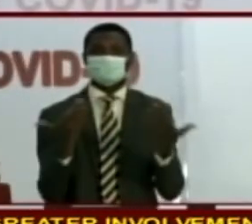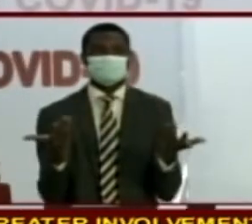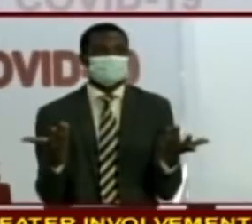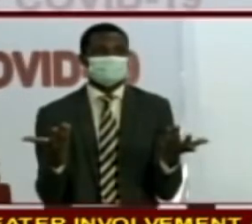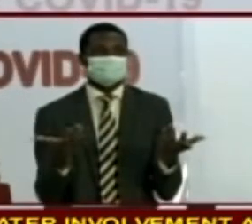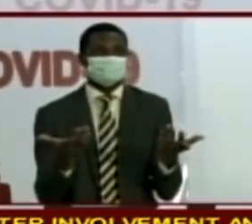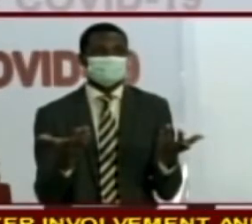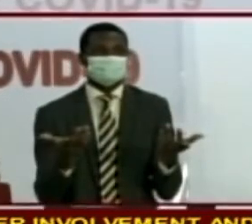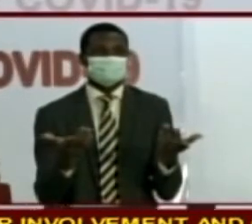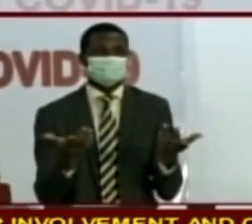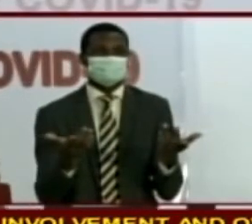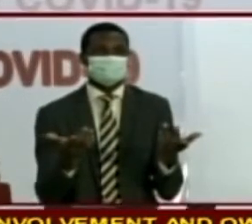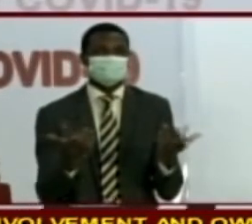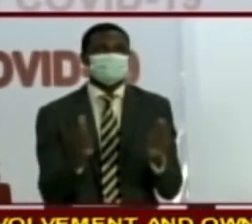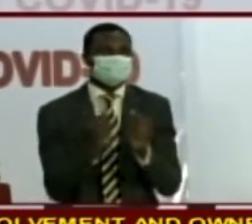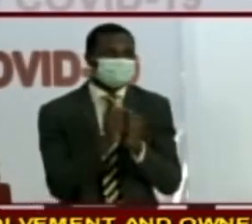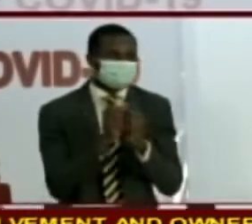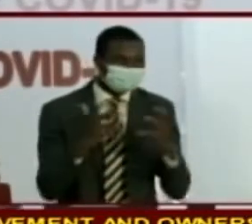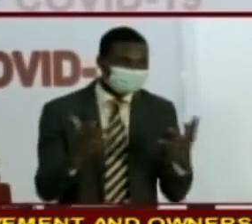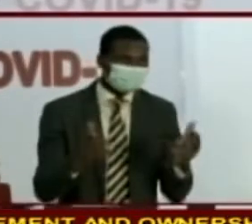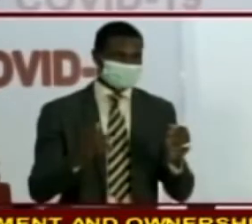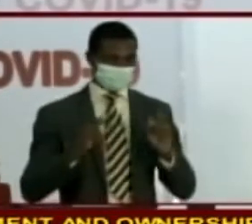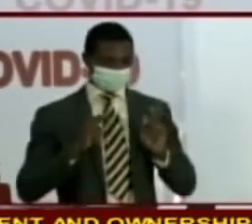virtually. We've had